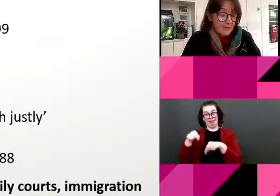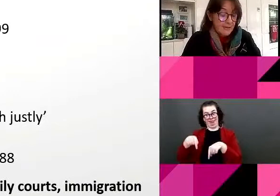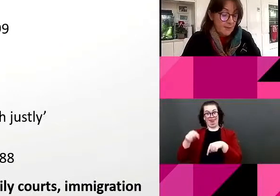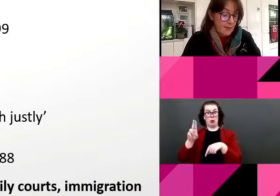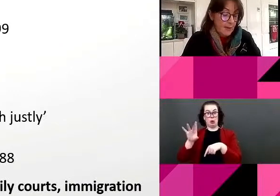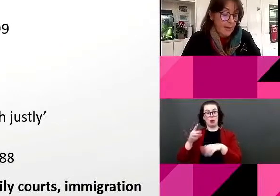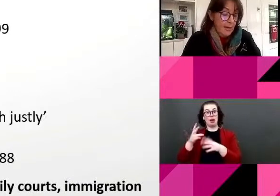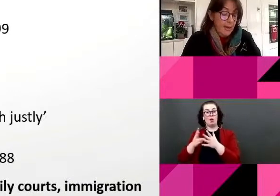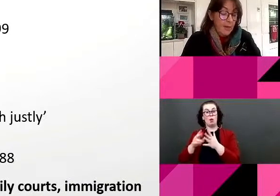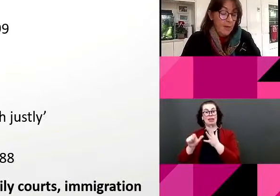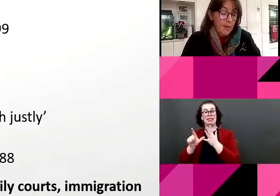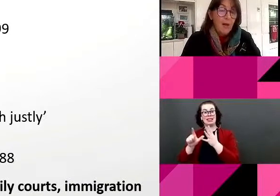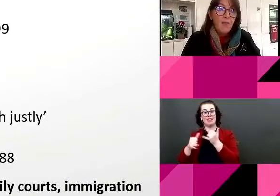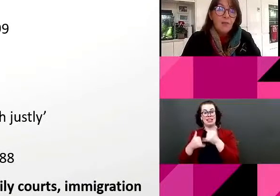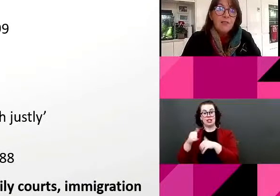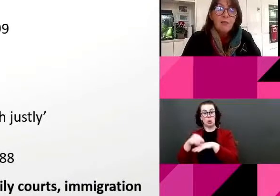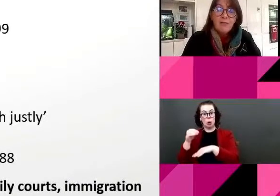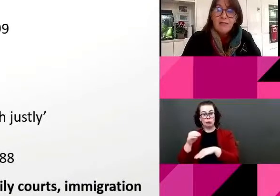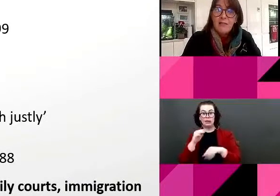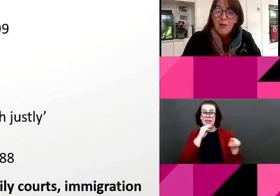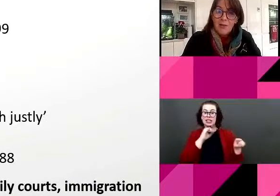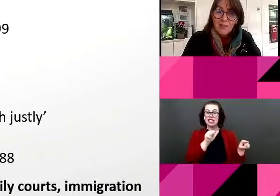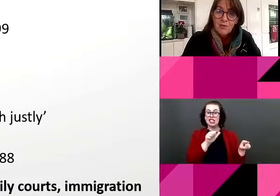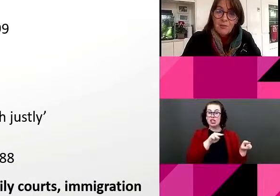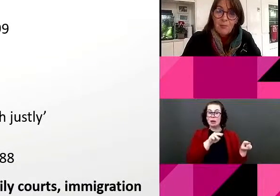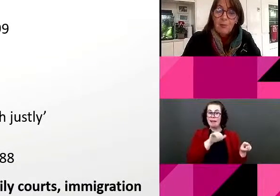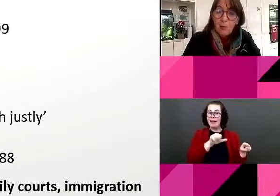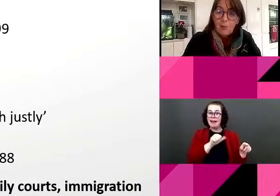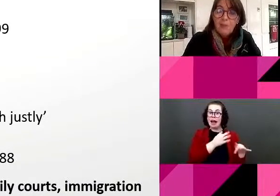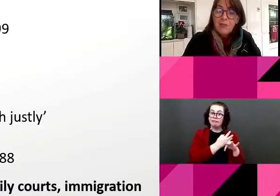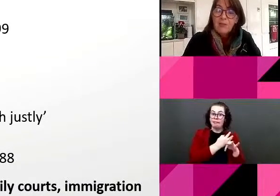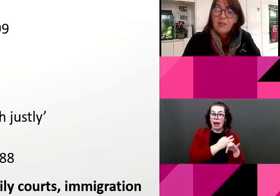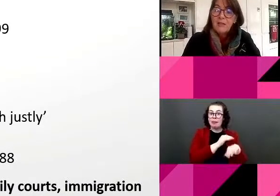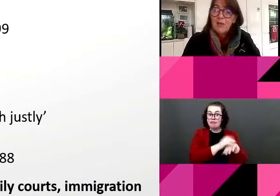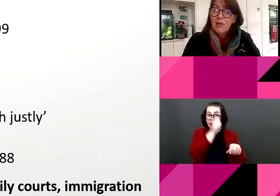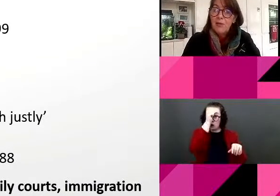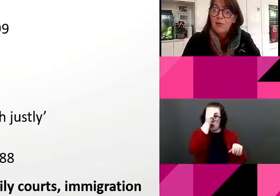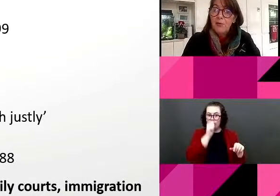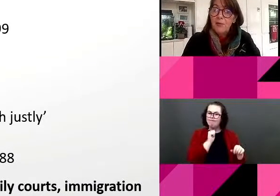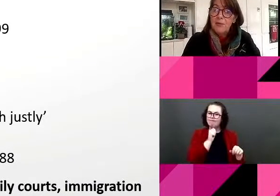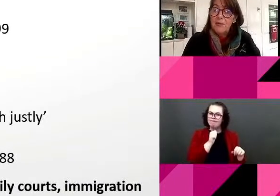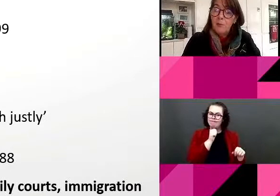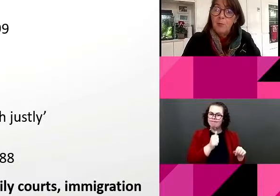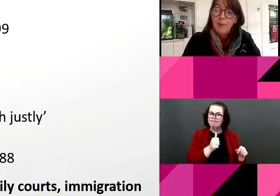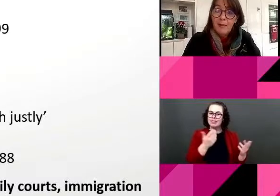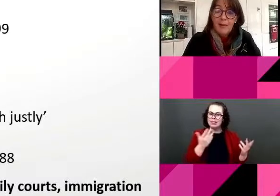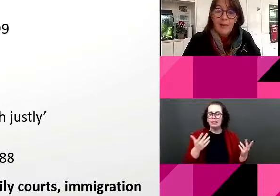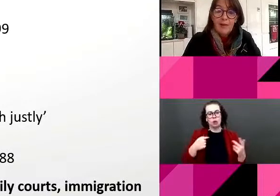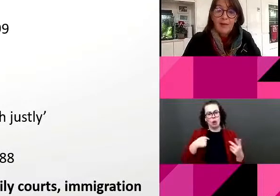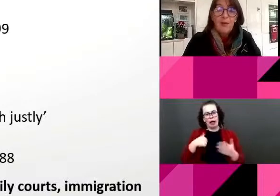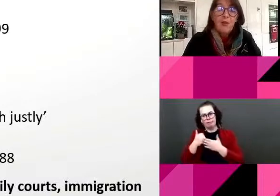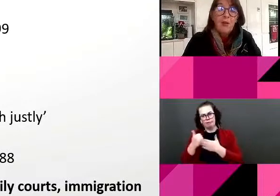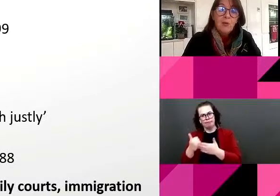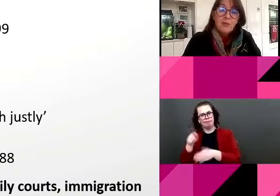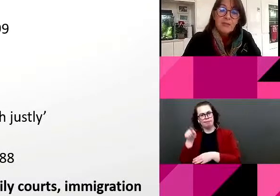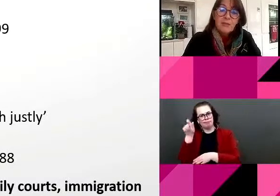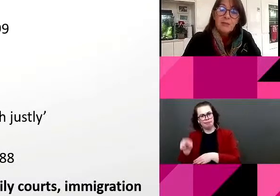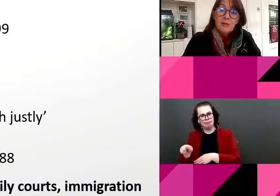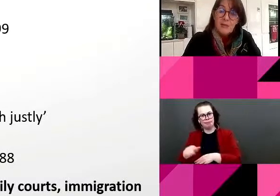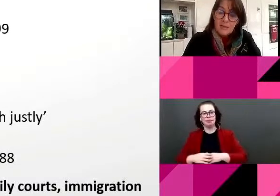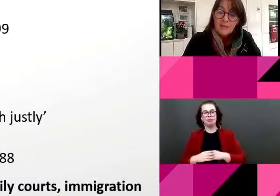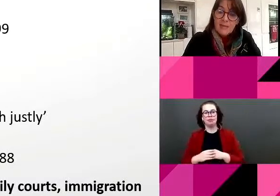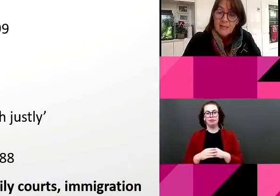support system. I've also recently worked on an employment tribunal with someone with mental health